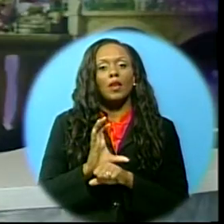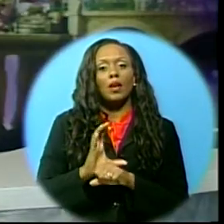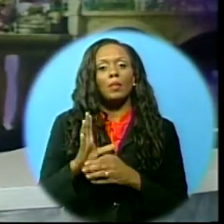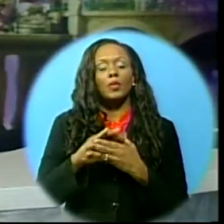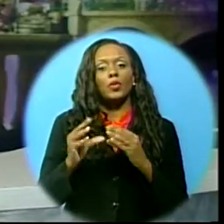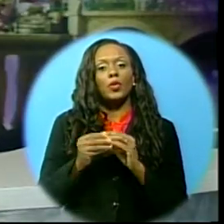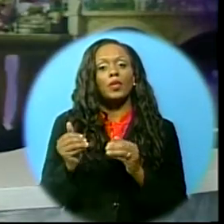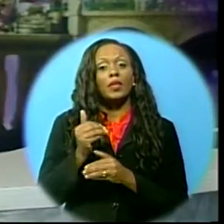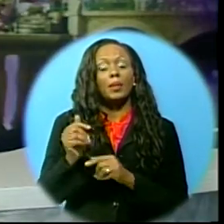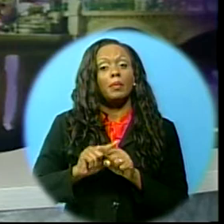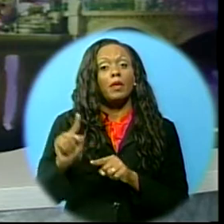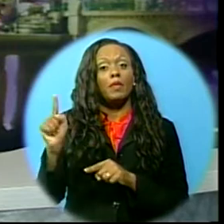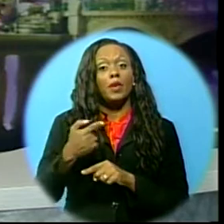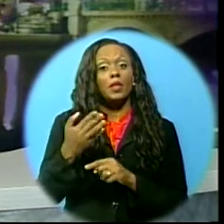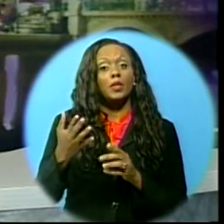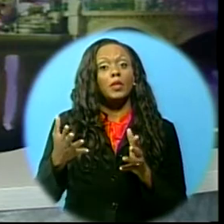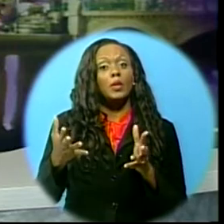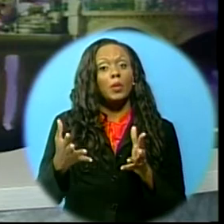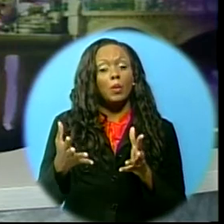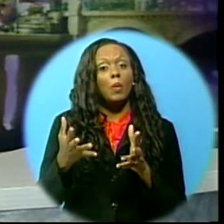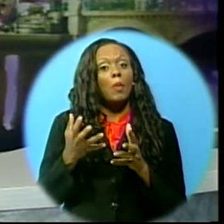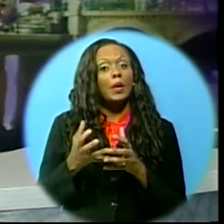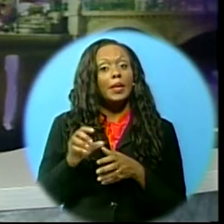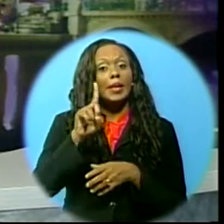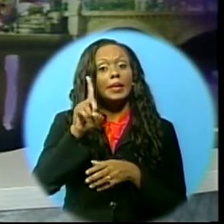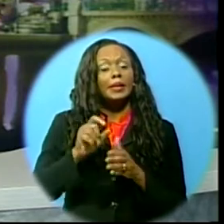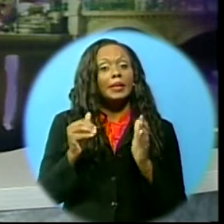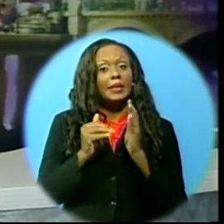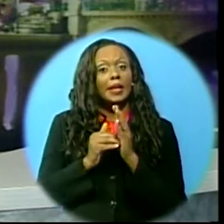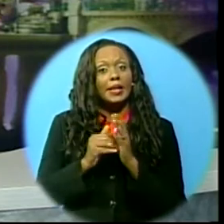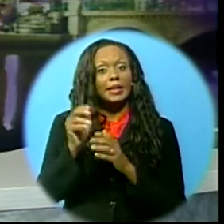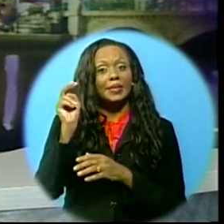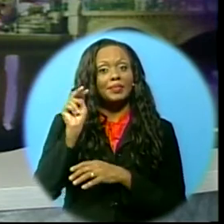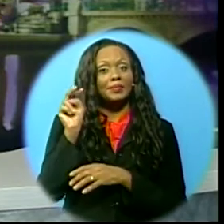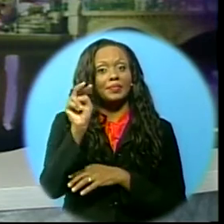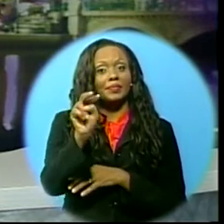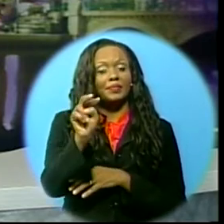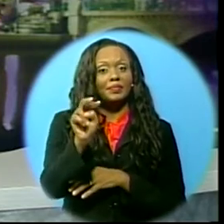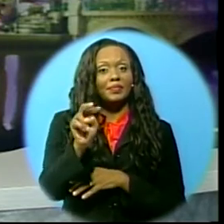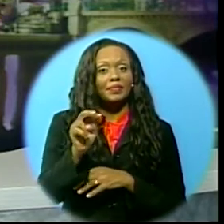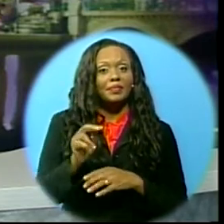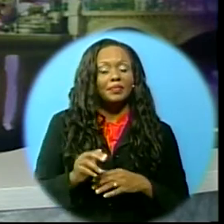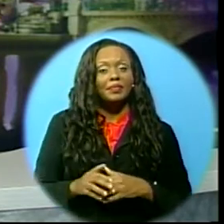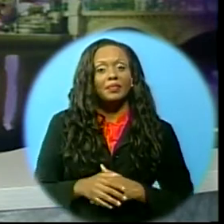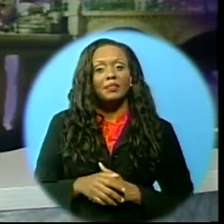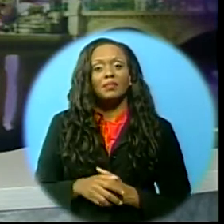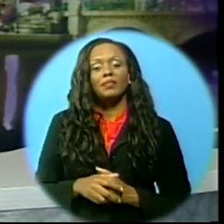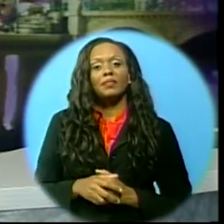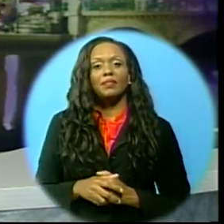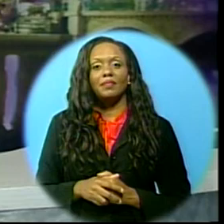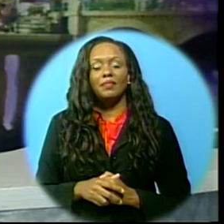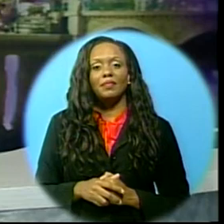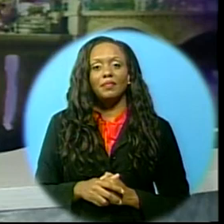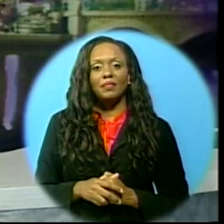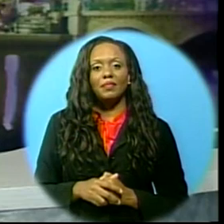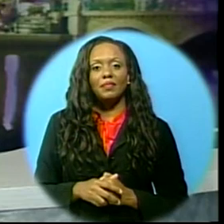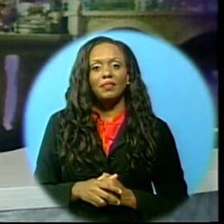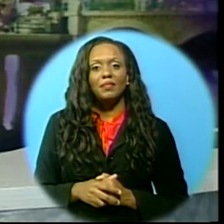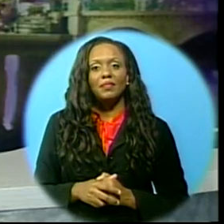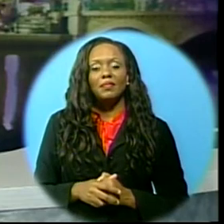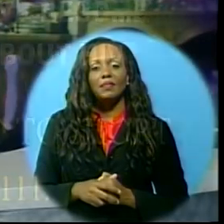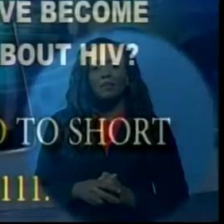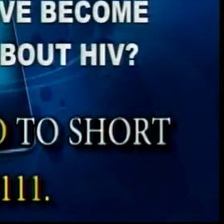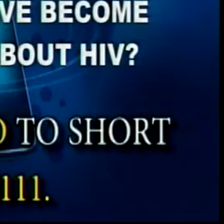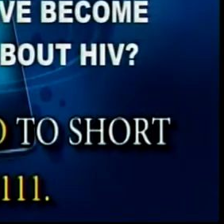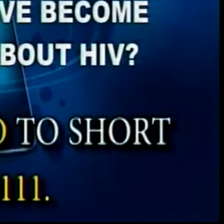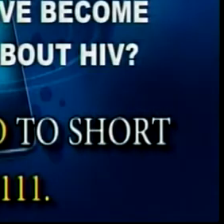Still to come, a look at some of the major stories across the region. But first, a reminder that we want to hear from you on this question. Do you